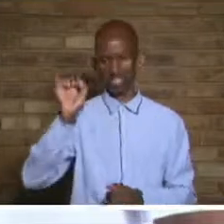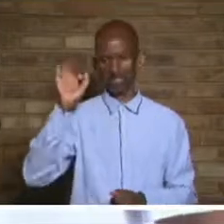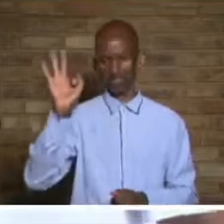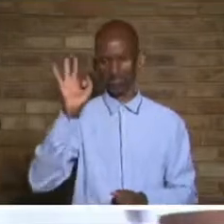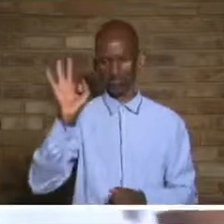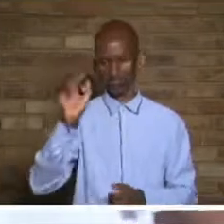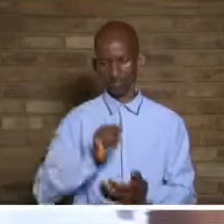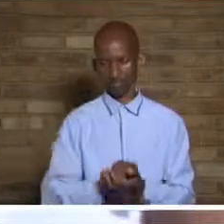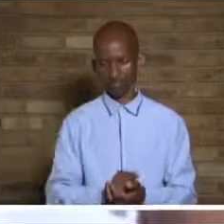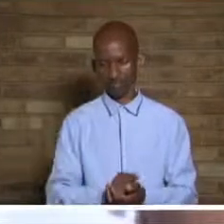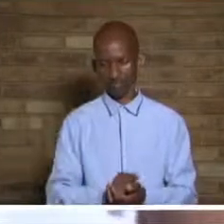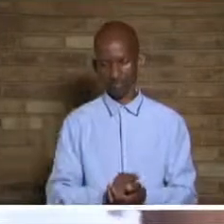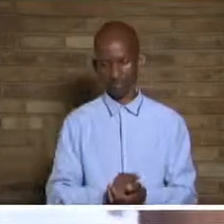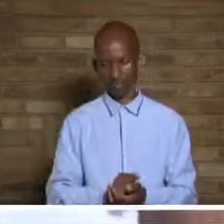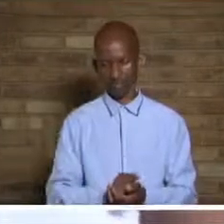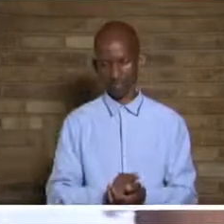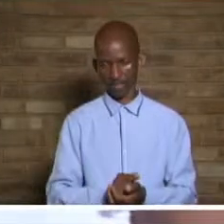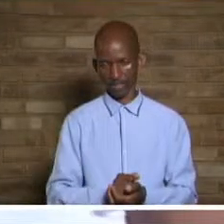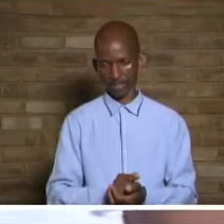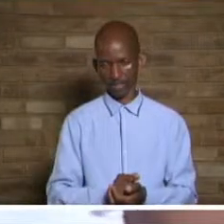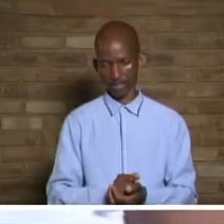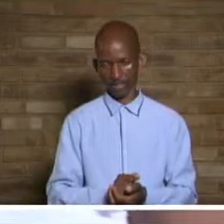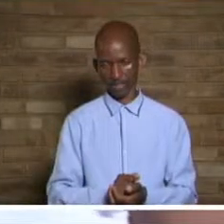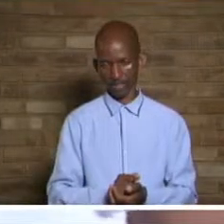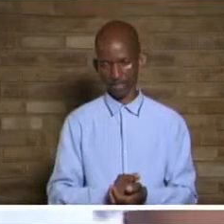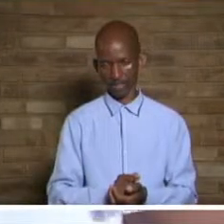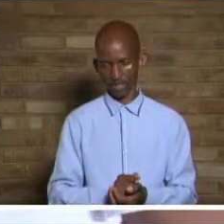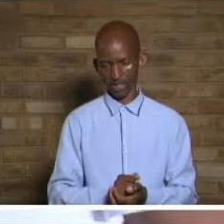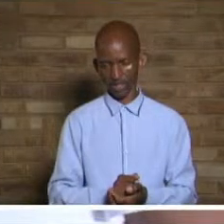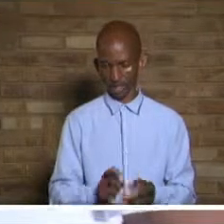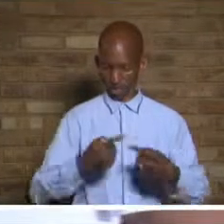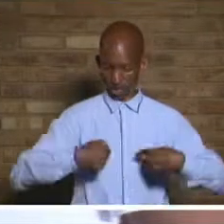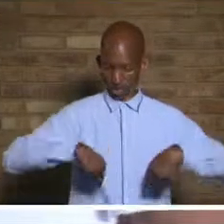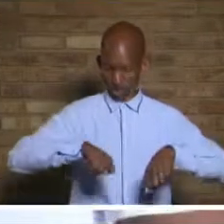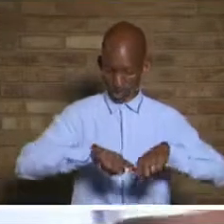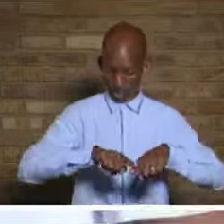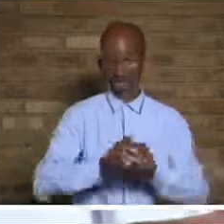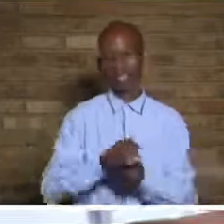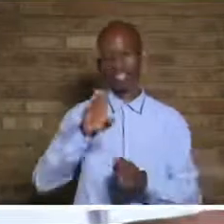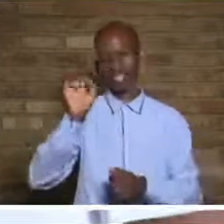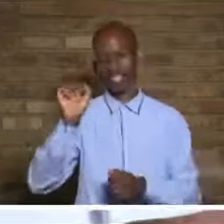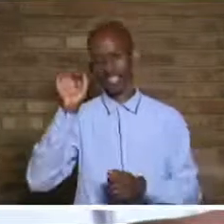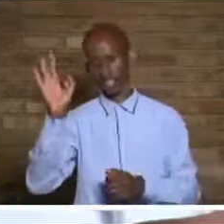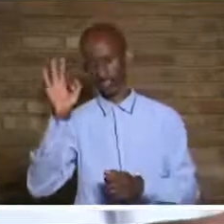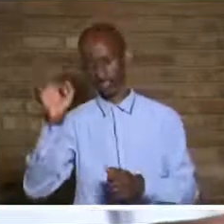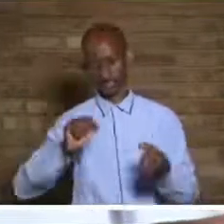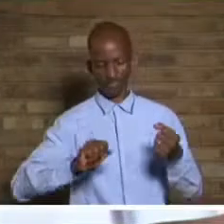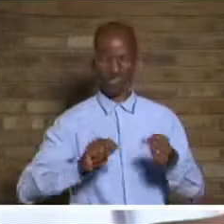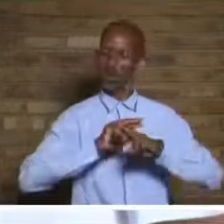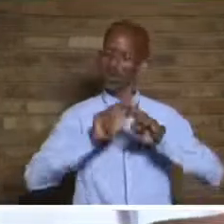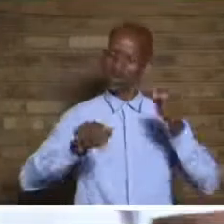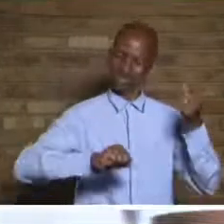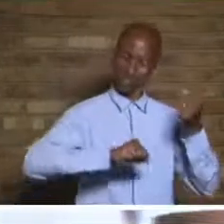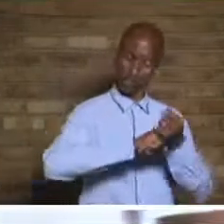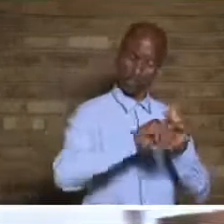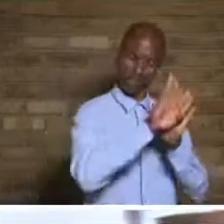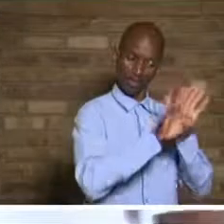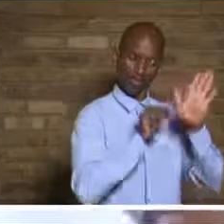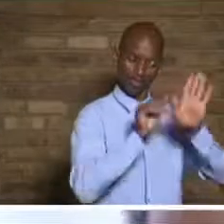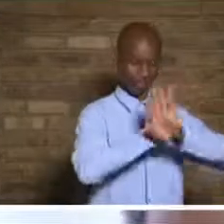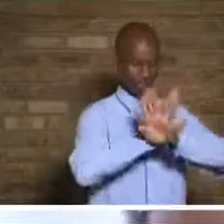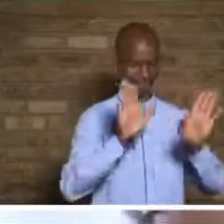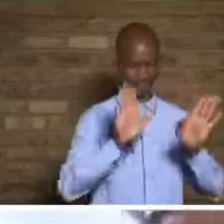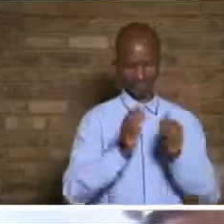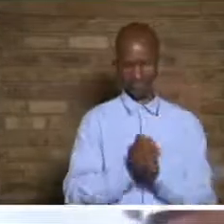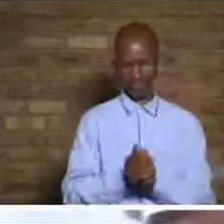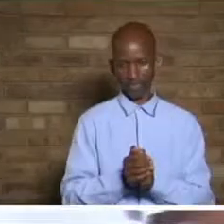EFF. Tina siyinhlangano ye-EFF asi-support i-bill. We as the EFF don't support this bill.